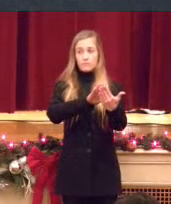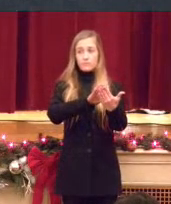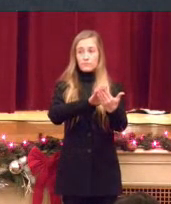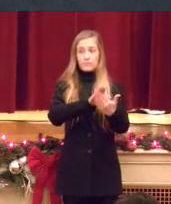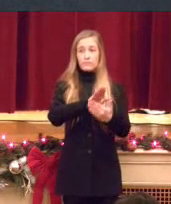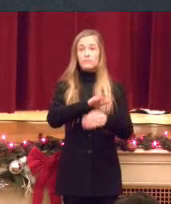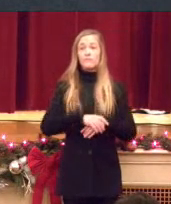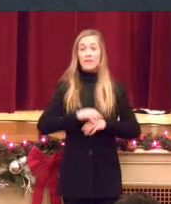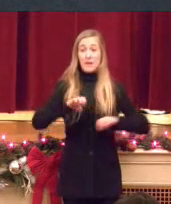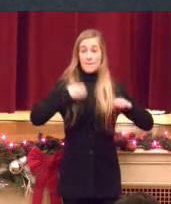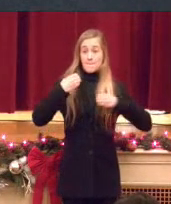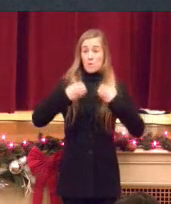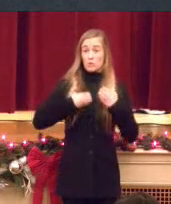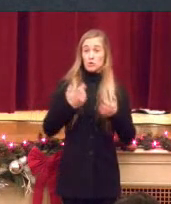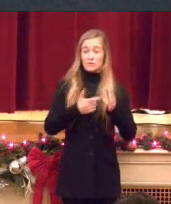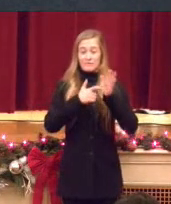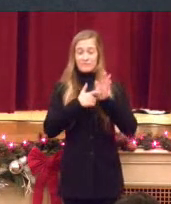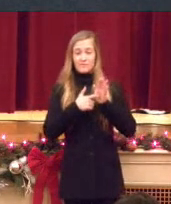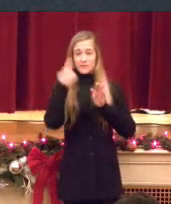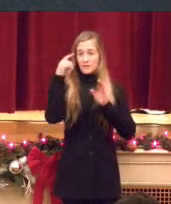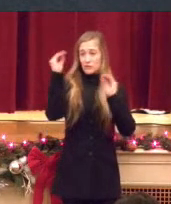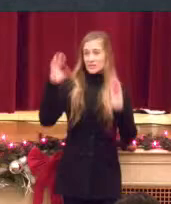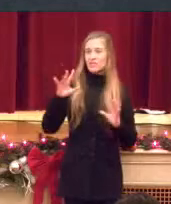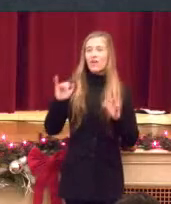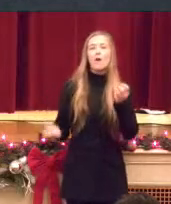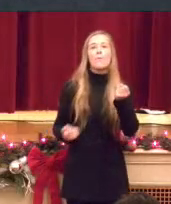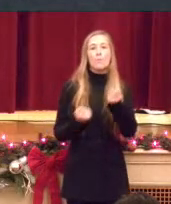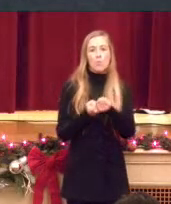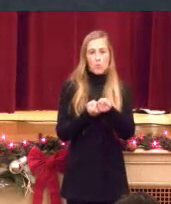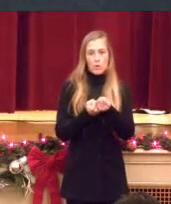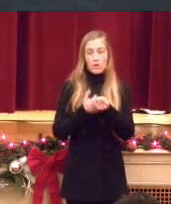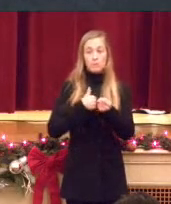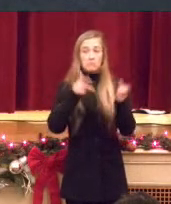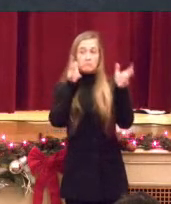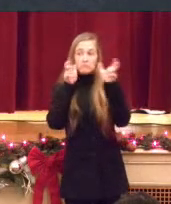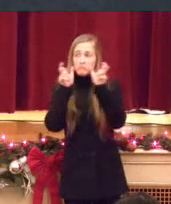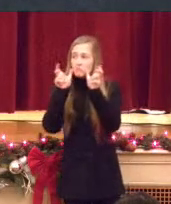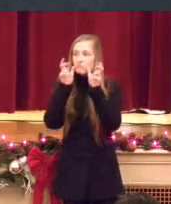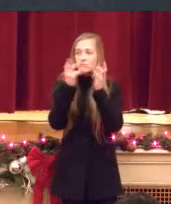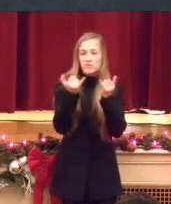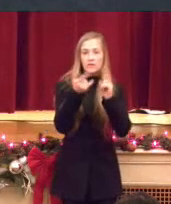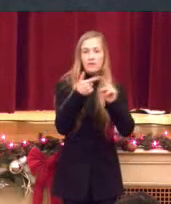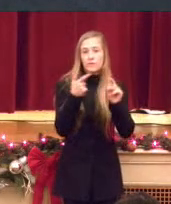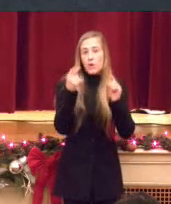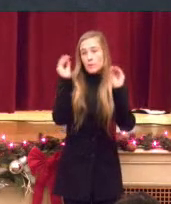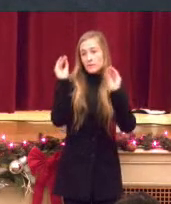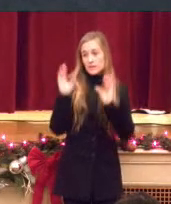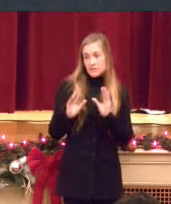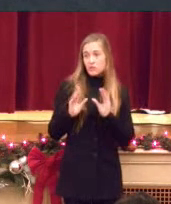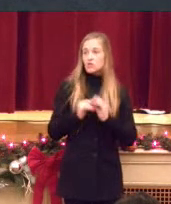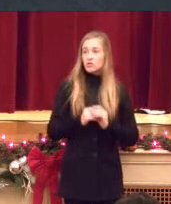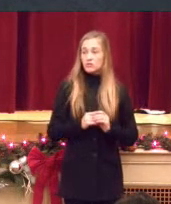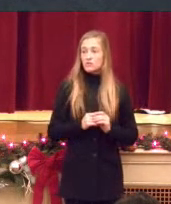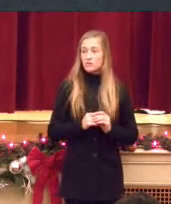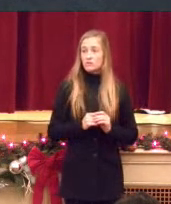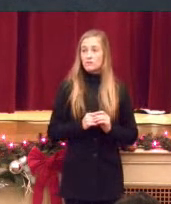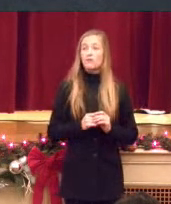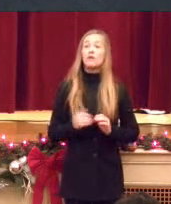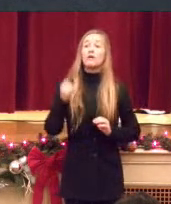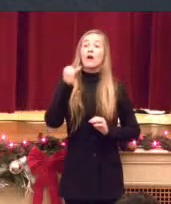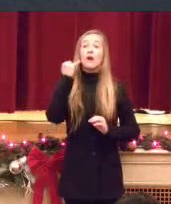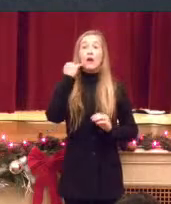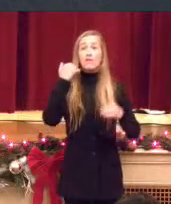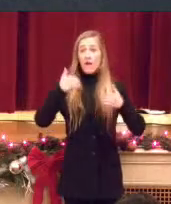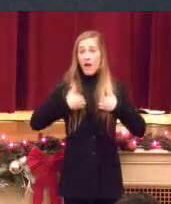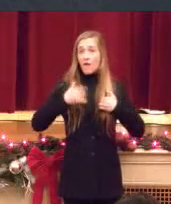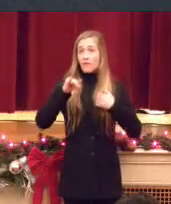needs of teachers is to support them. You know, what I heard today from teachers, and if they have the